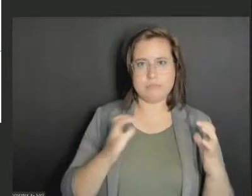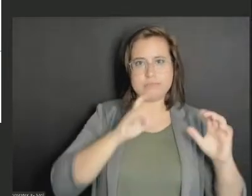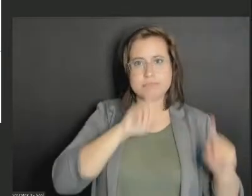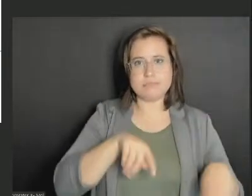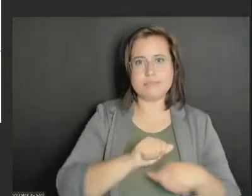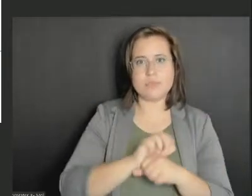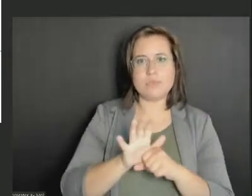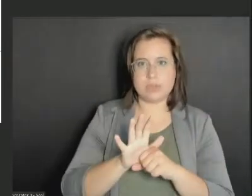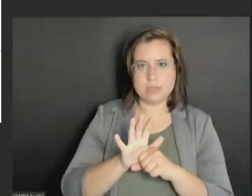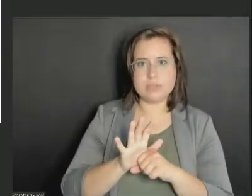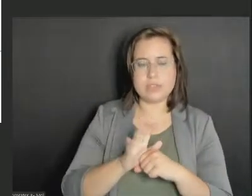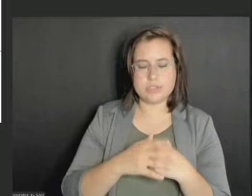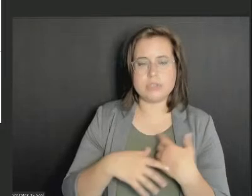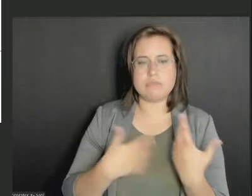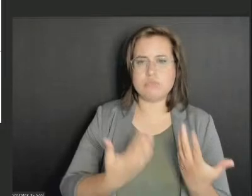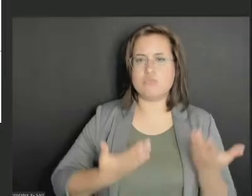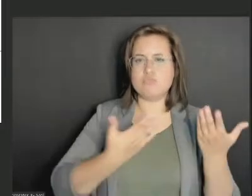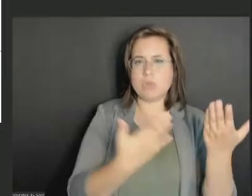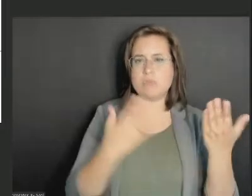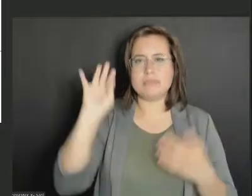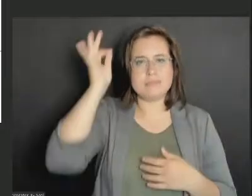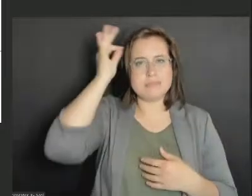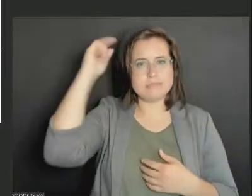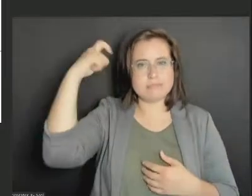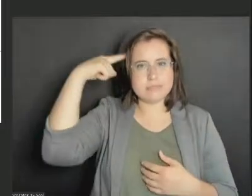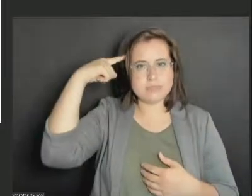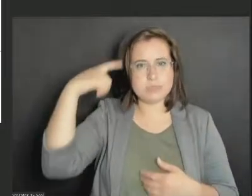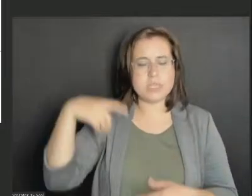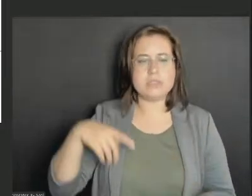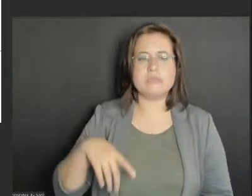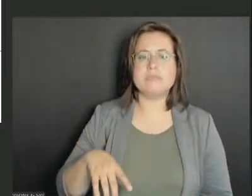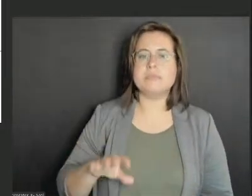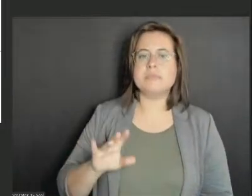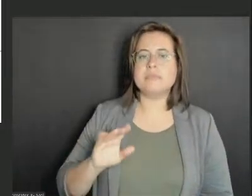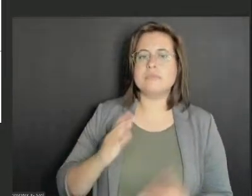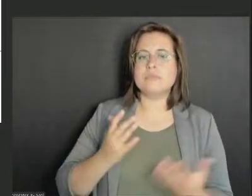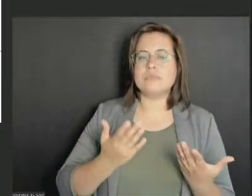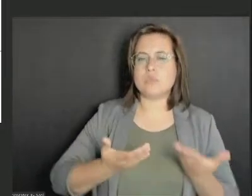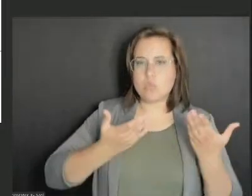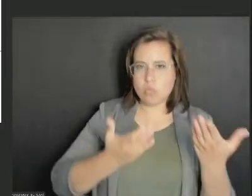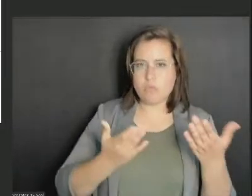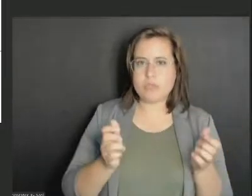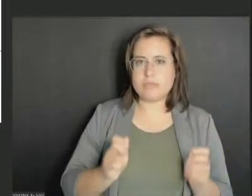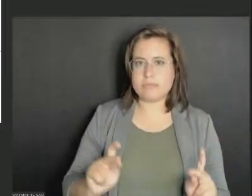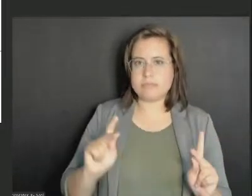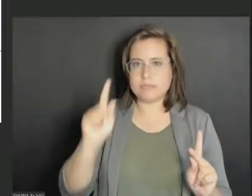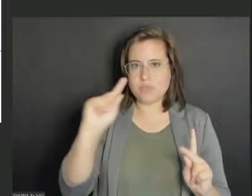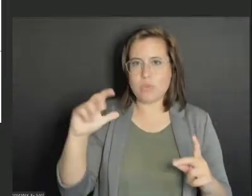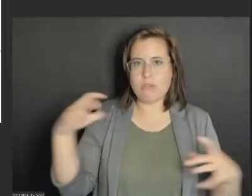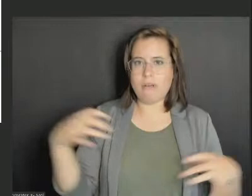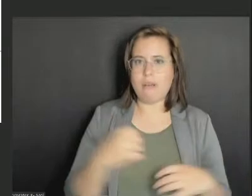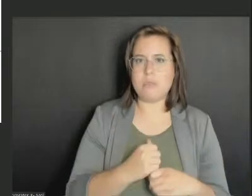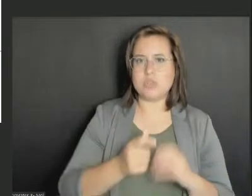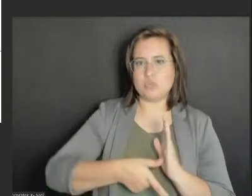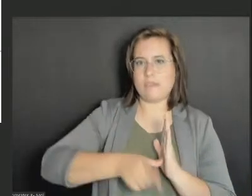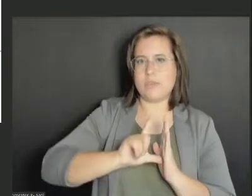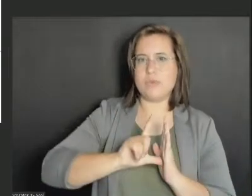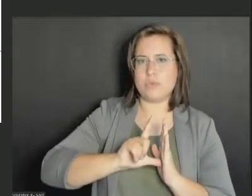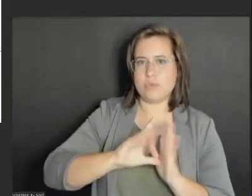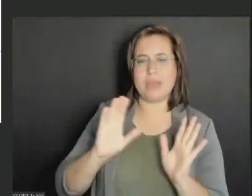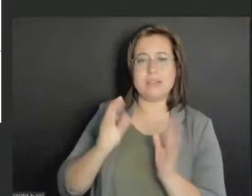COVID-19, we recommend the federal government offer the opportunity for a comprehensive review by an